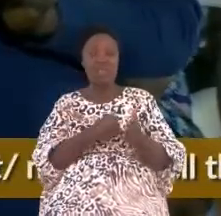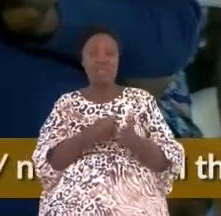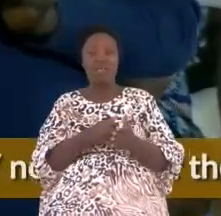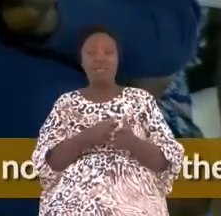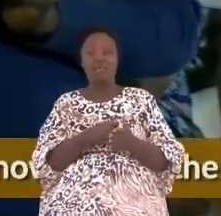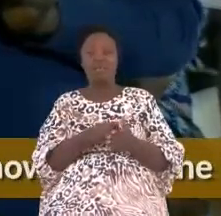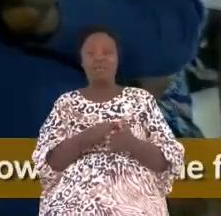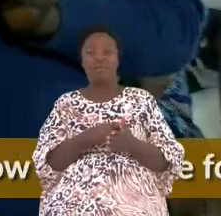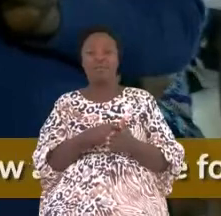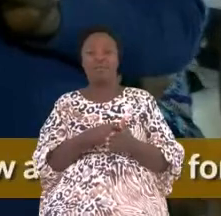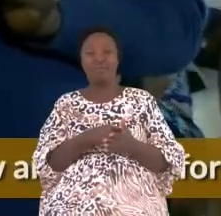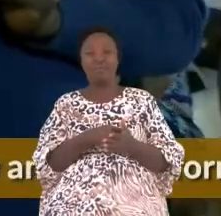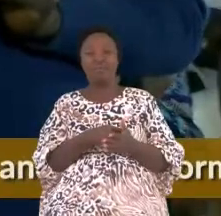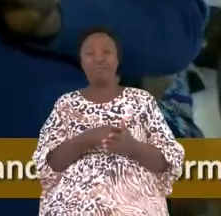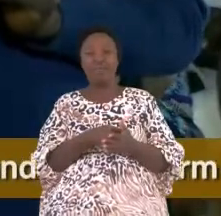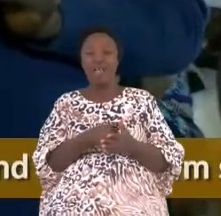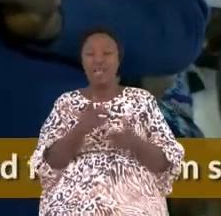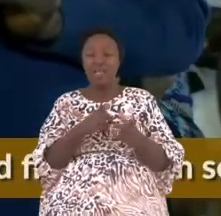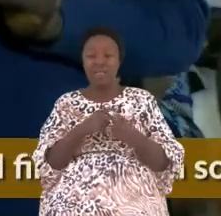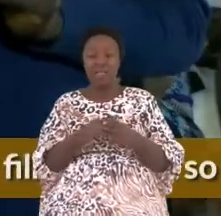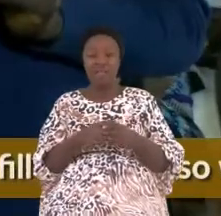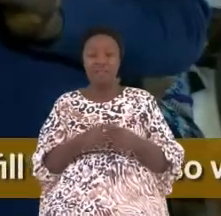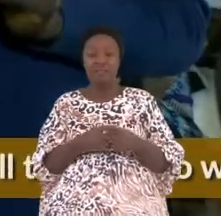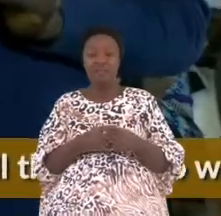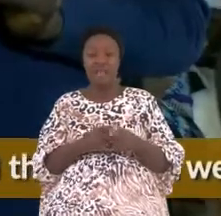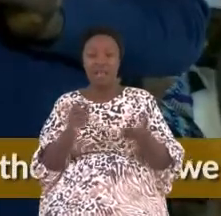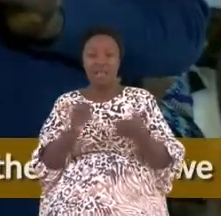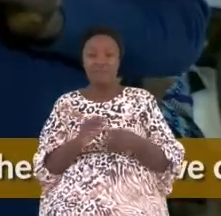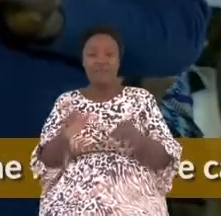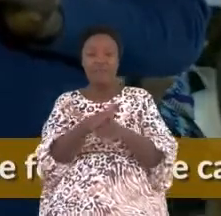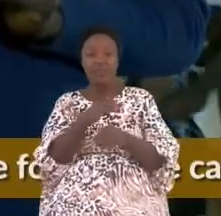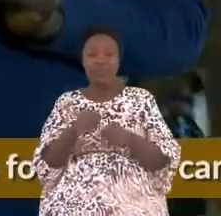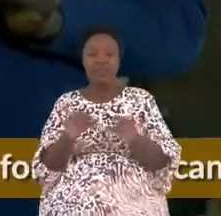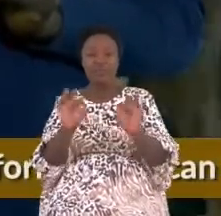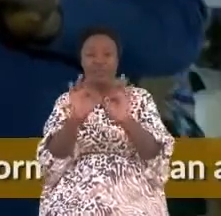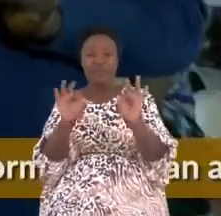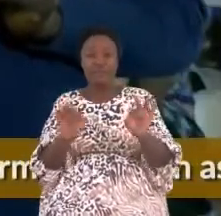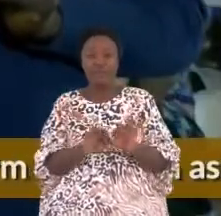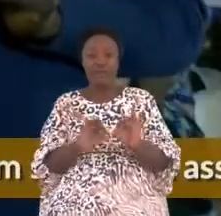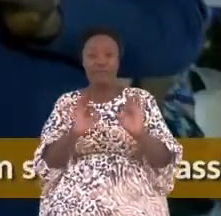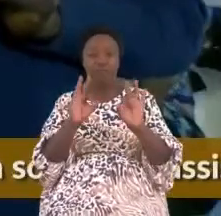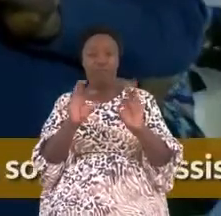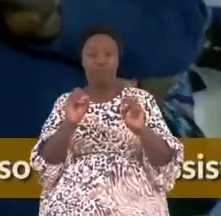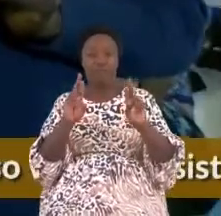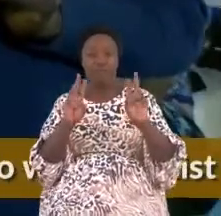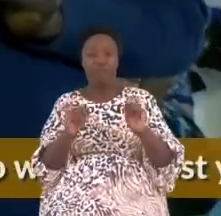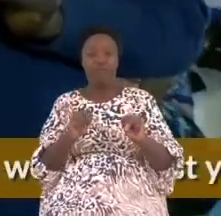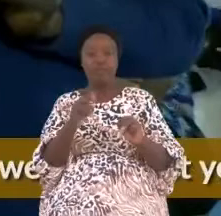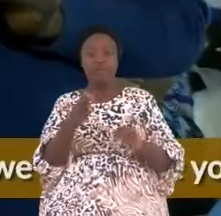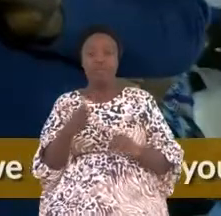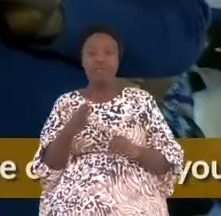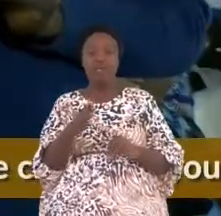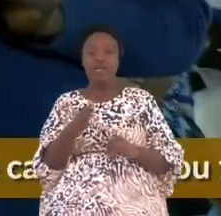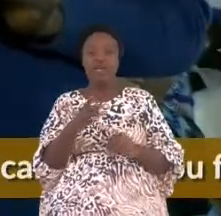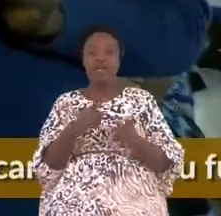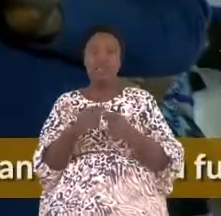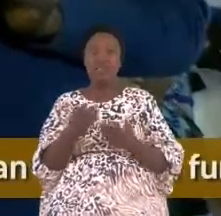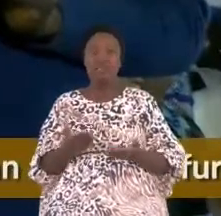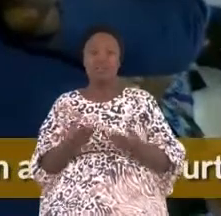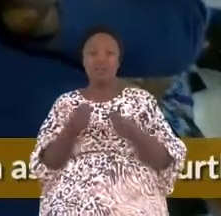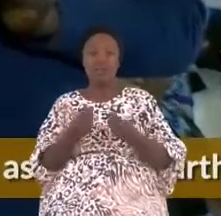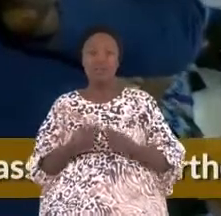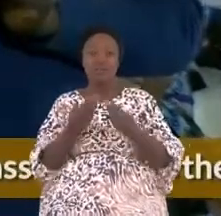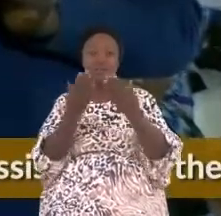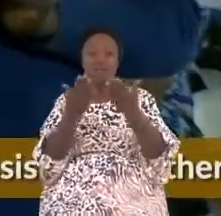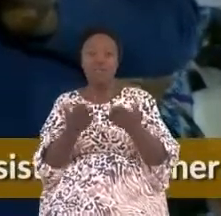there and fill the form online and submit very simple just click the form